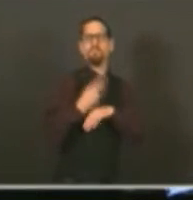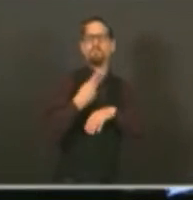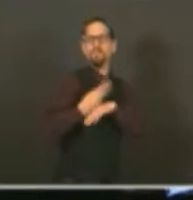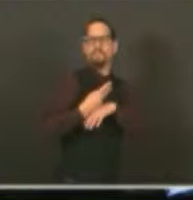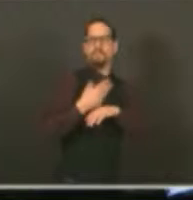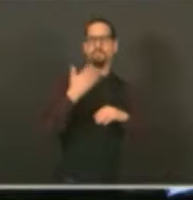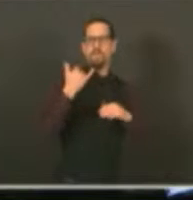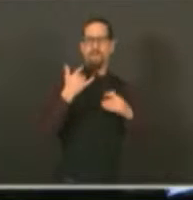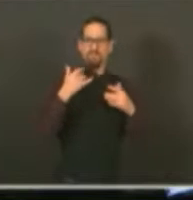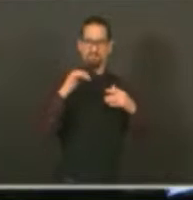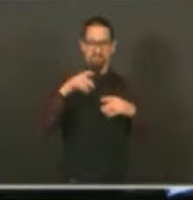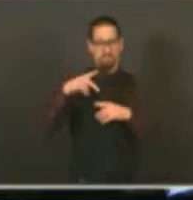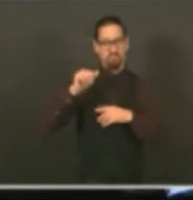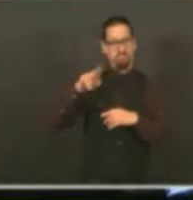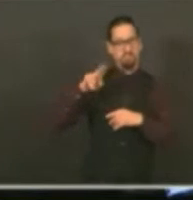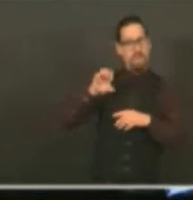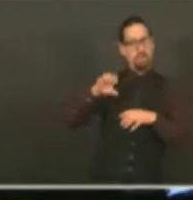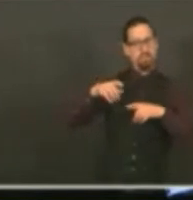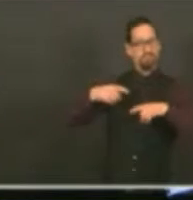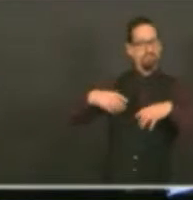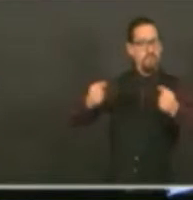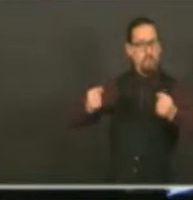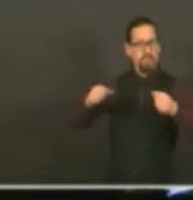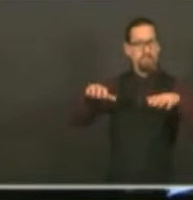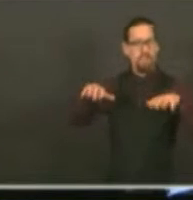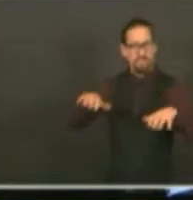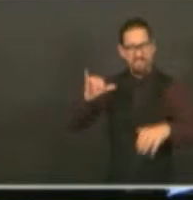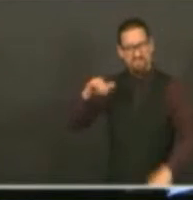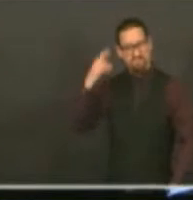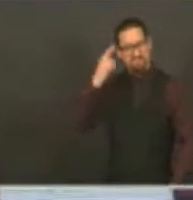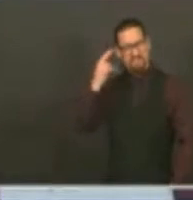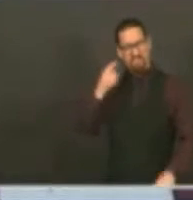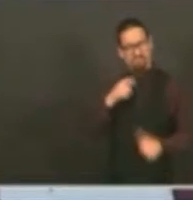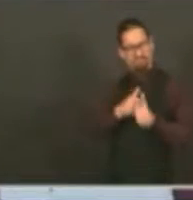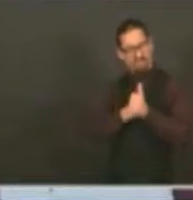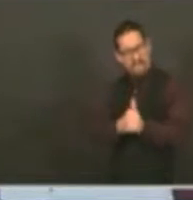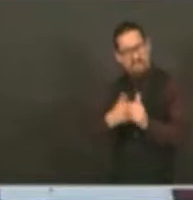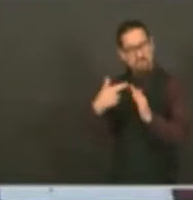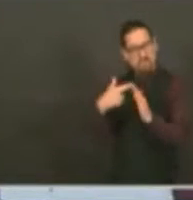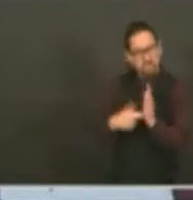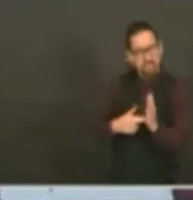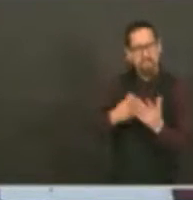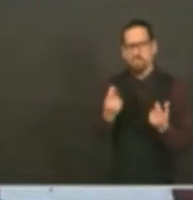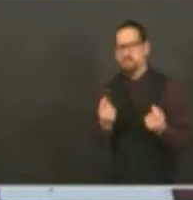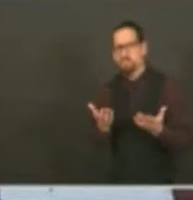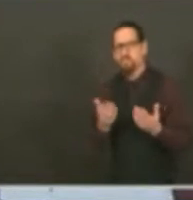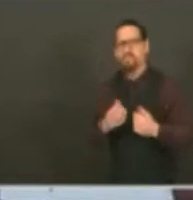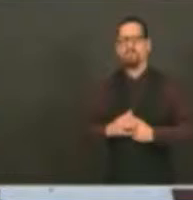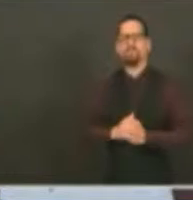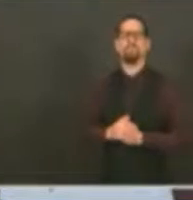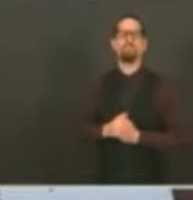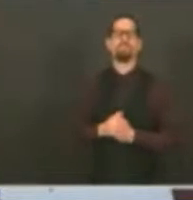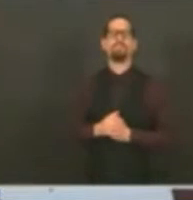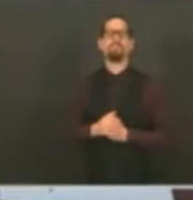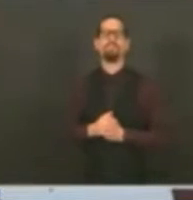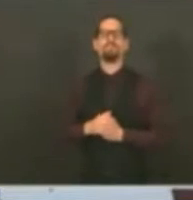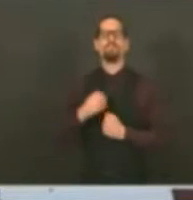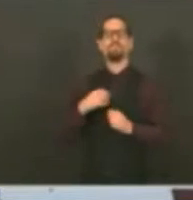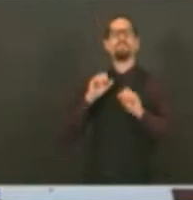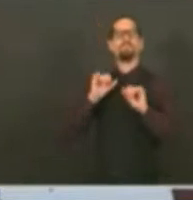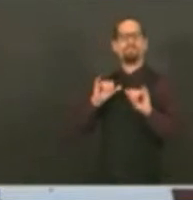people mostly did follow the rules around Thanksgiving? That I don't know. I'll be very honest with you. I do not